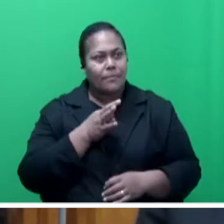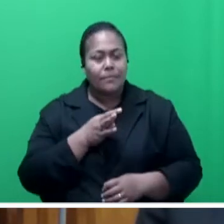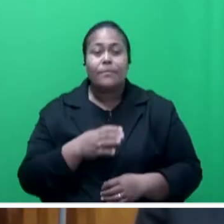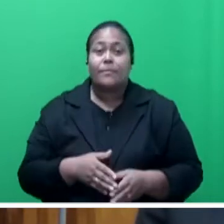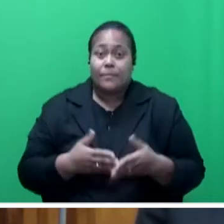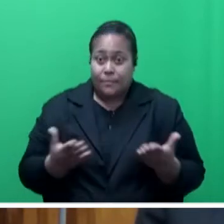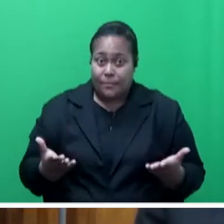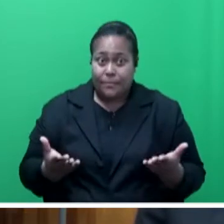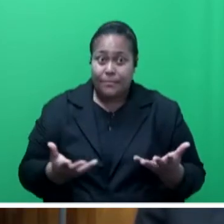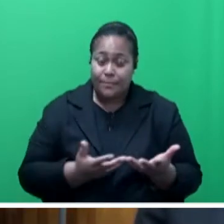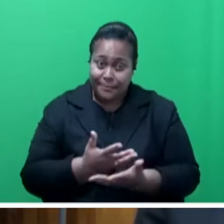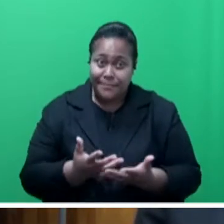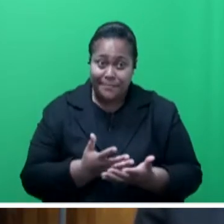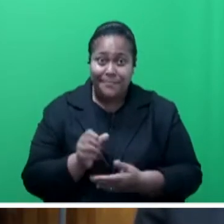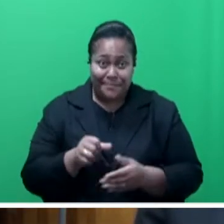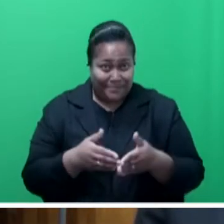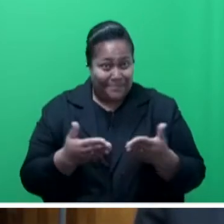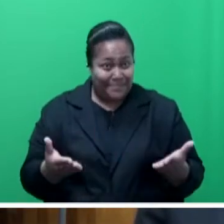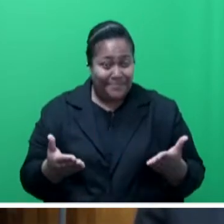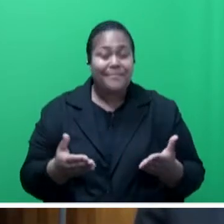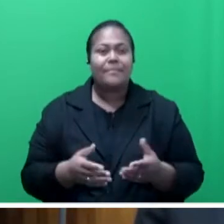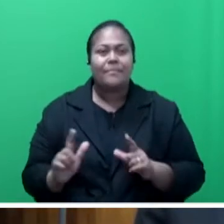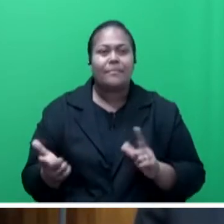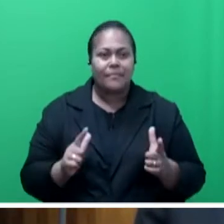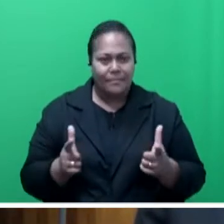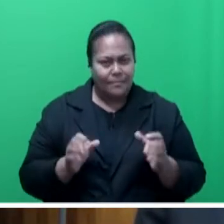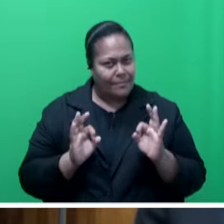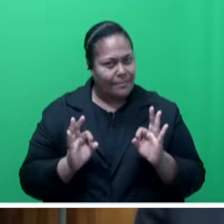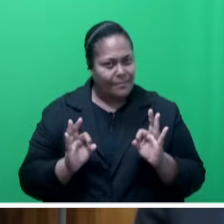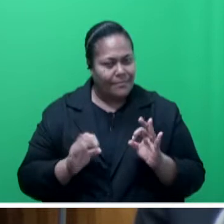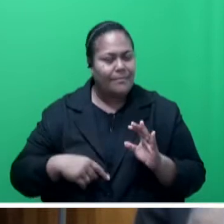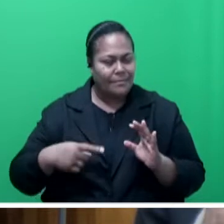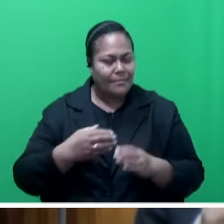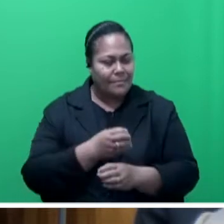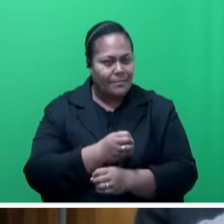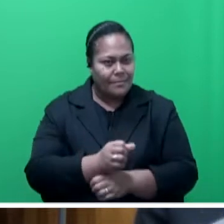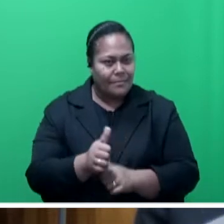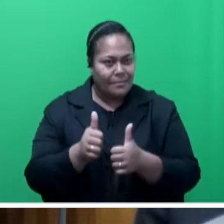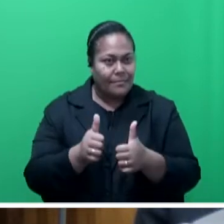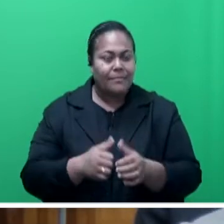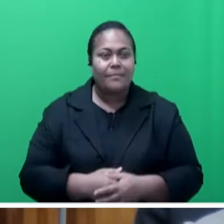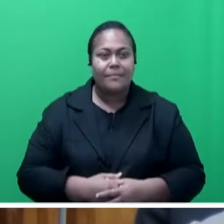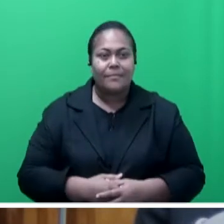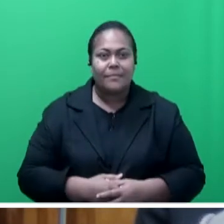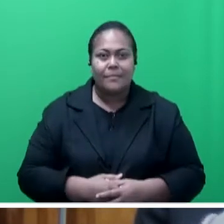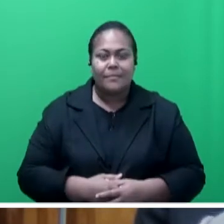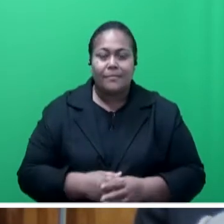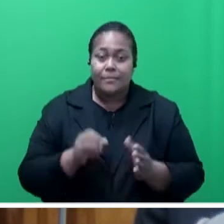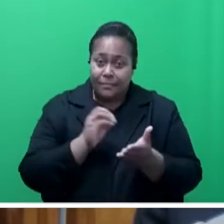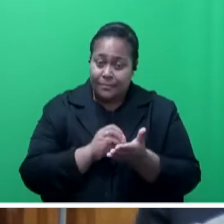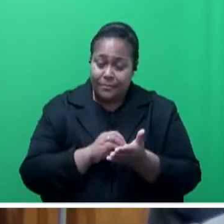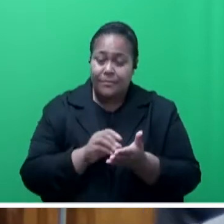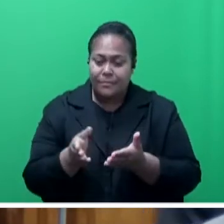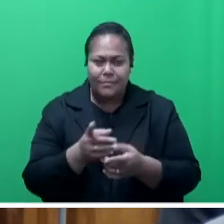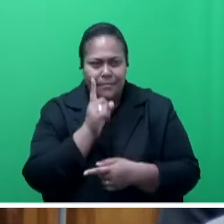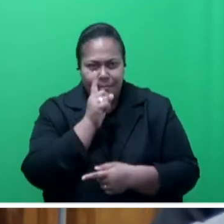is working very well in CWM, the current Cath Lab that we have. Not only is working very well, it's also serving our people and looking after